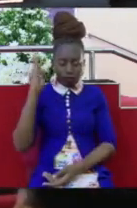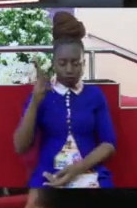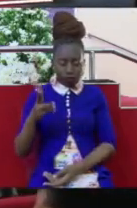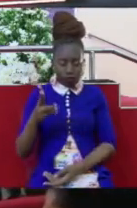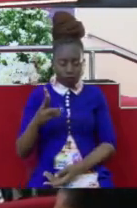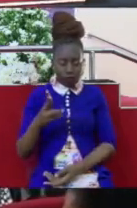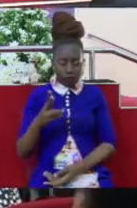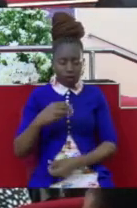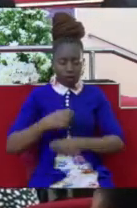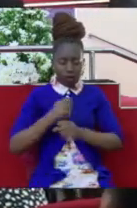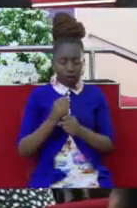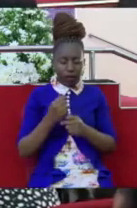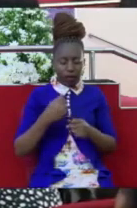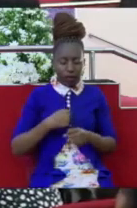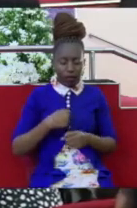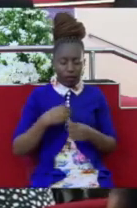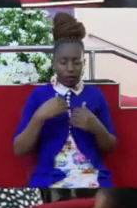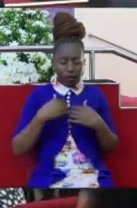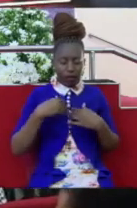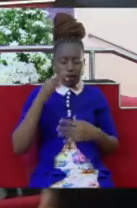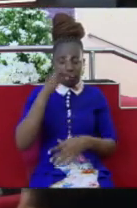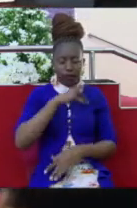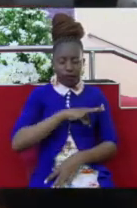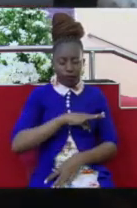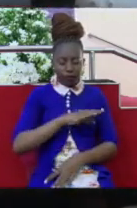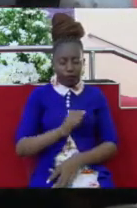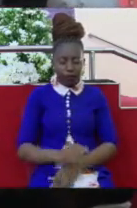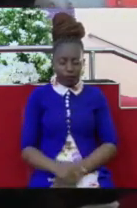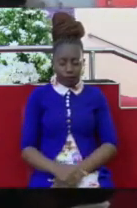I'm going to give you, Lord, the Fuluzi loan.